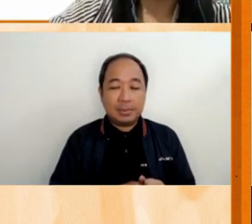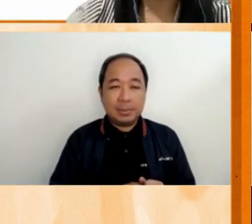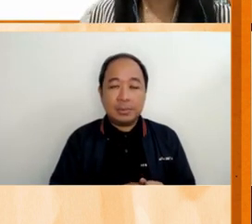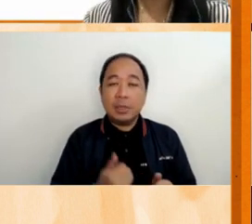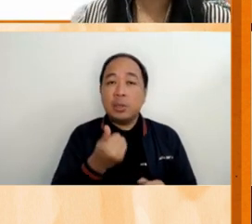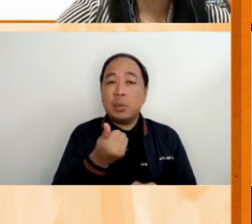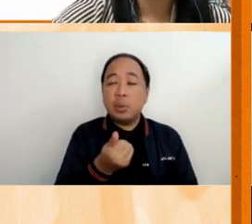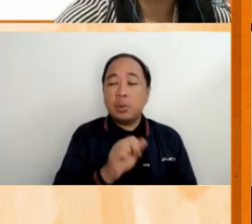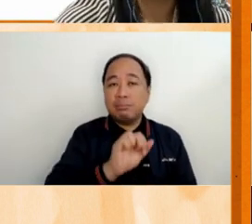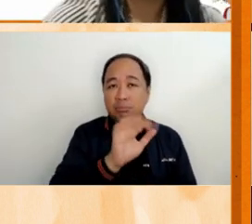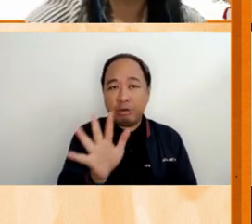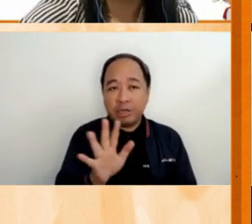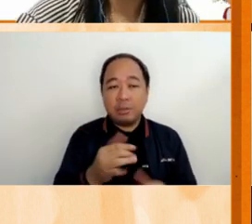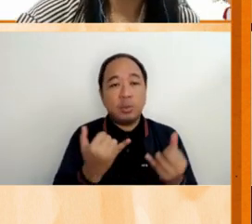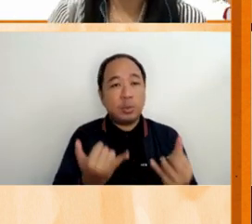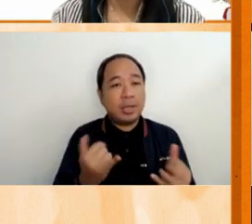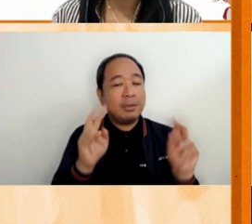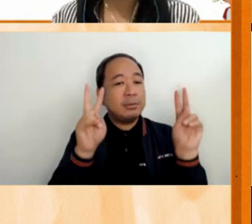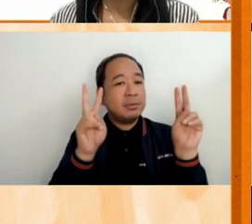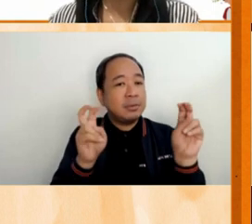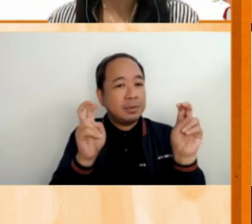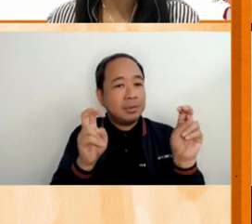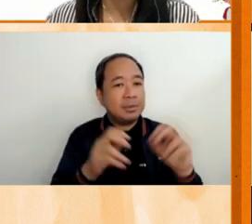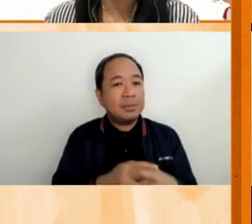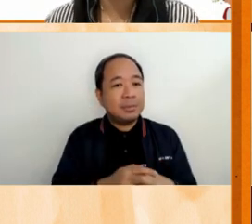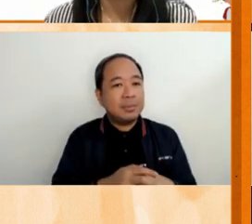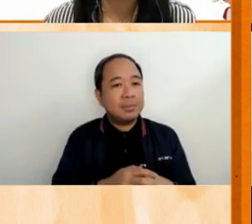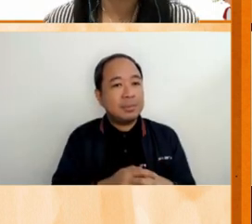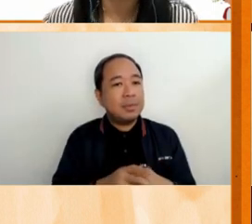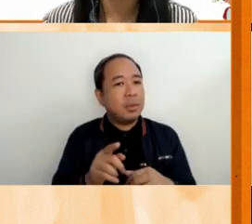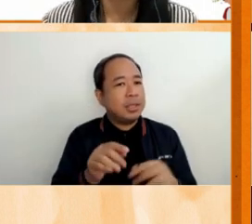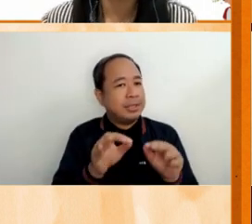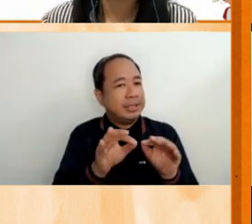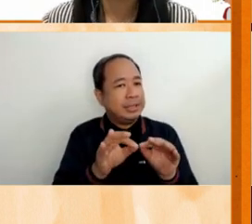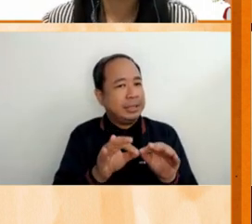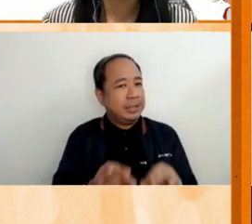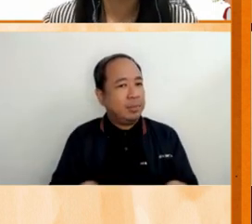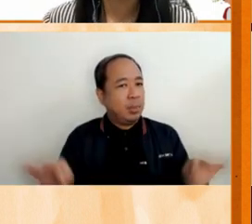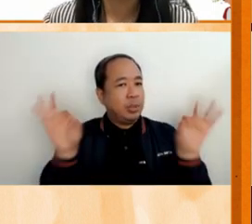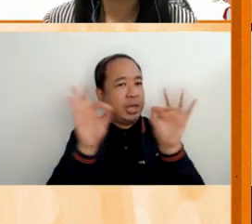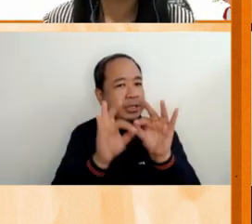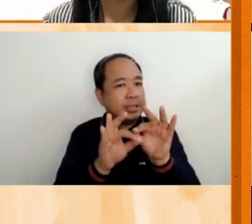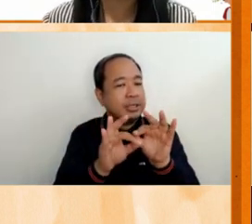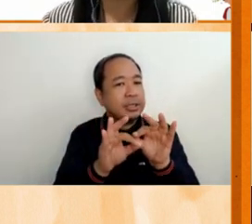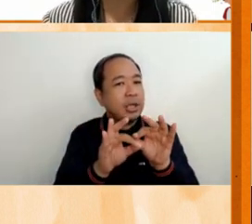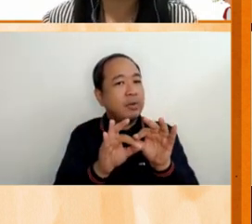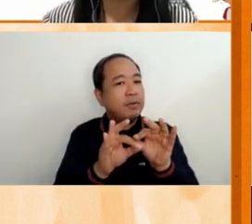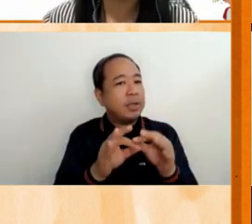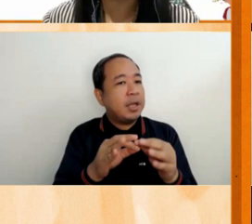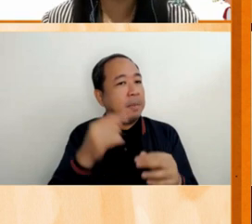again. So ang ating session ay session 3, ang kahalagahan ng kalusugan ng isipan ng mga bata